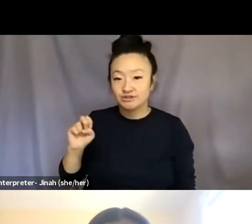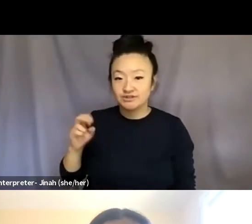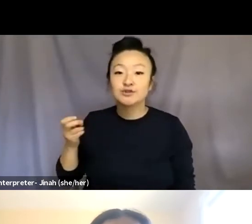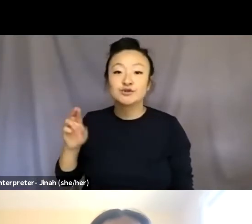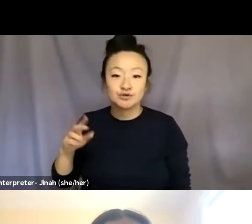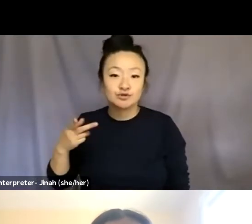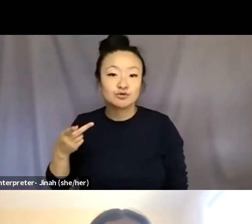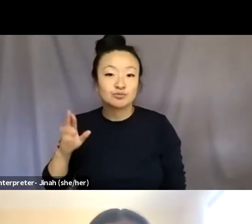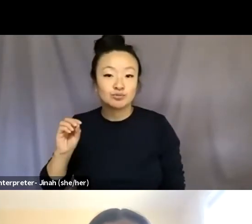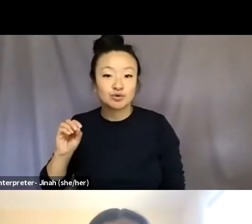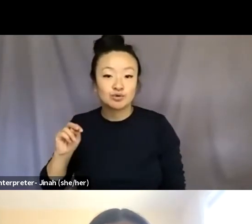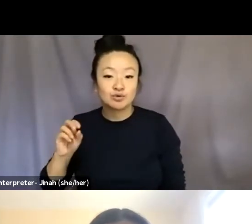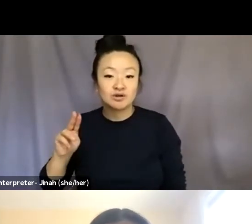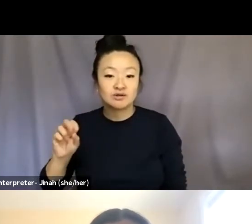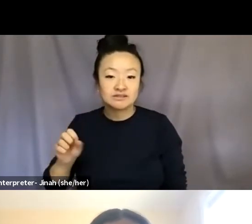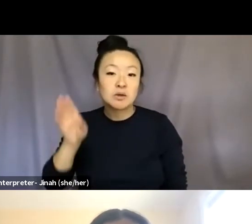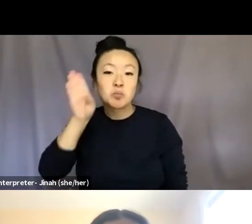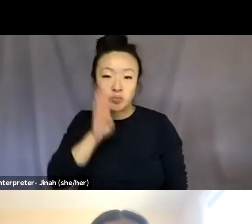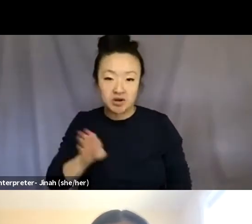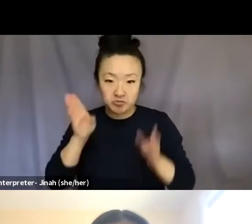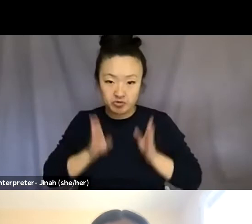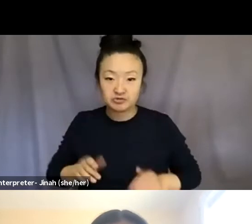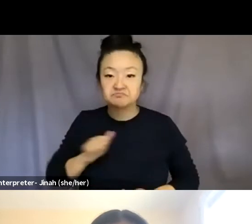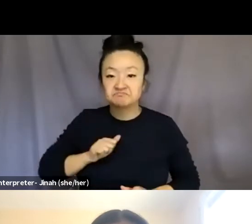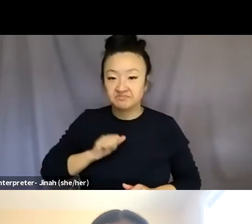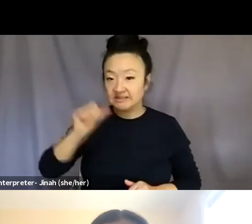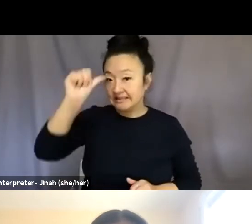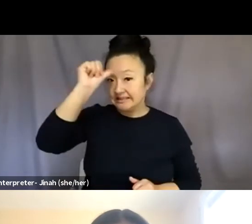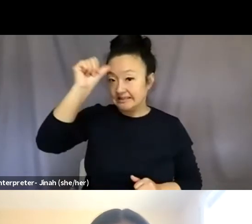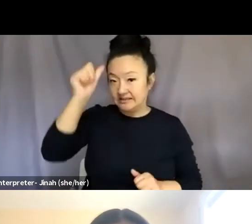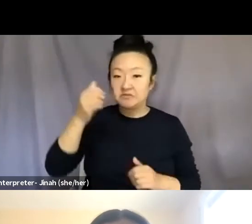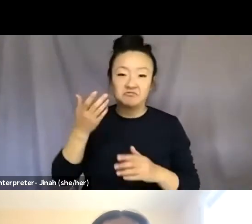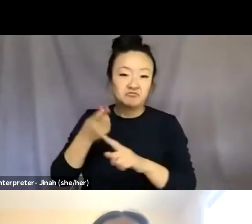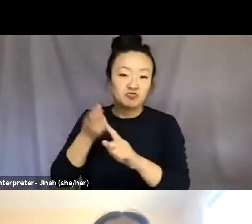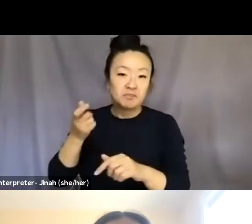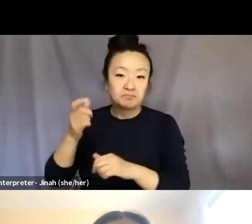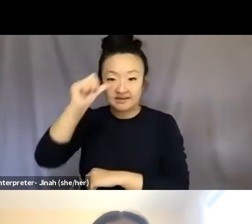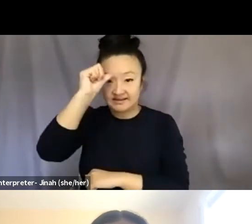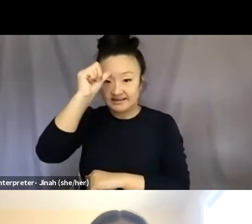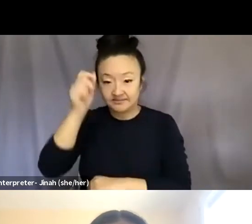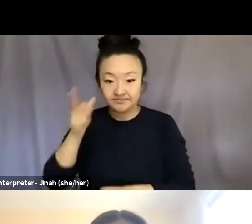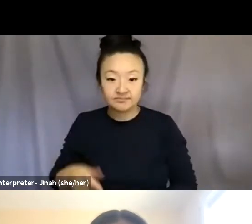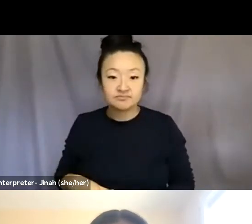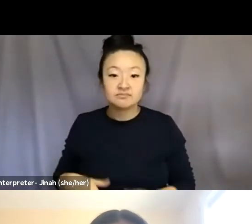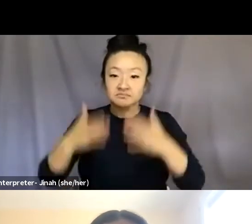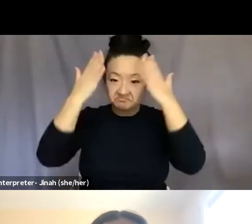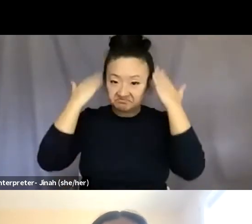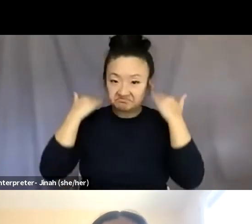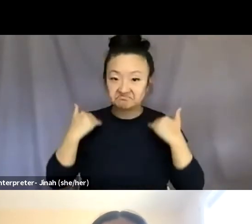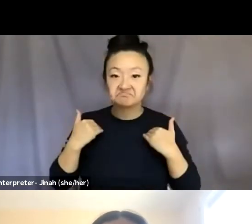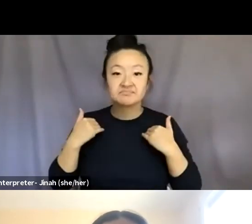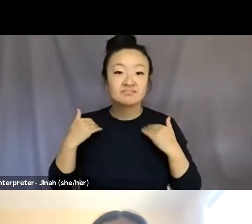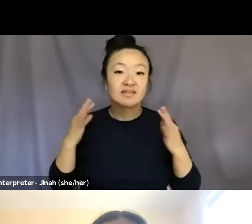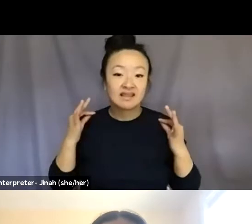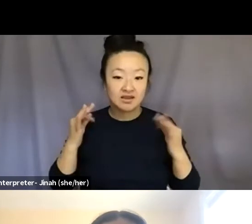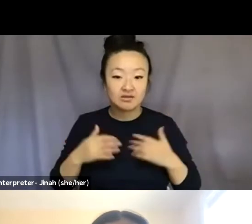pronouns. I'm a brown person of Indian origin from India with shoulder length hair,